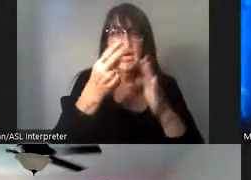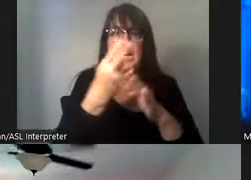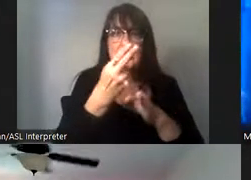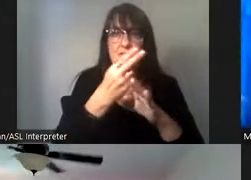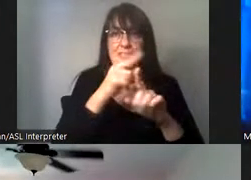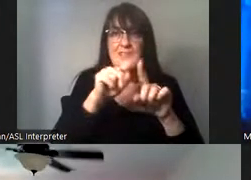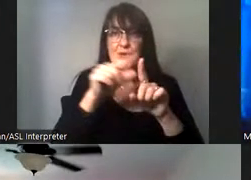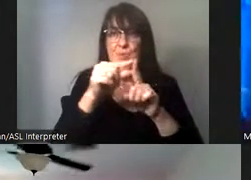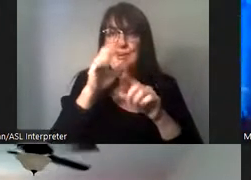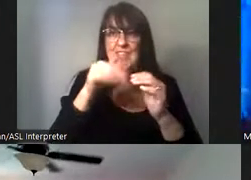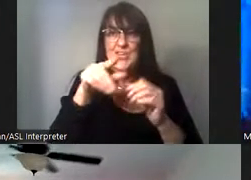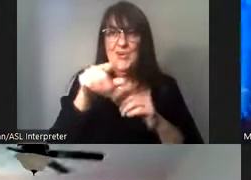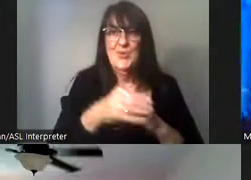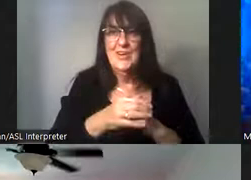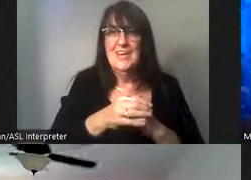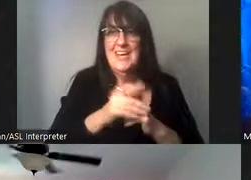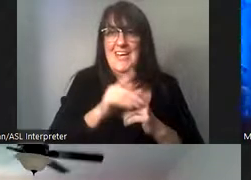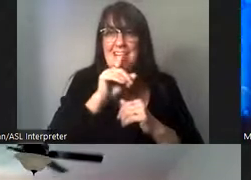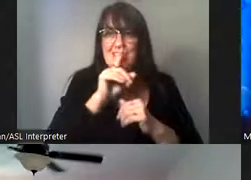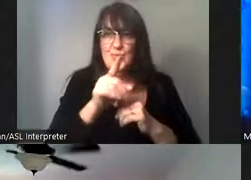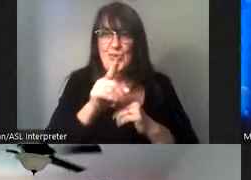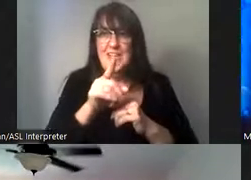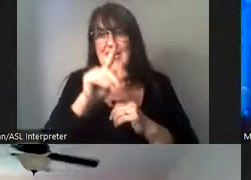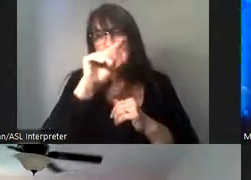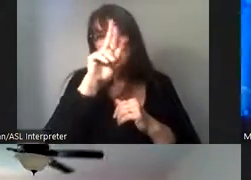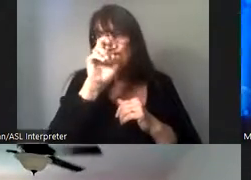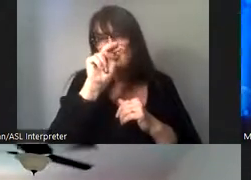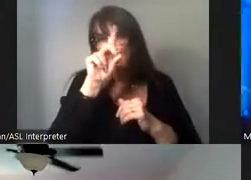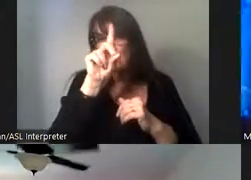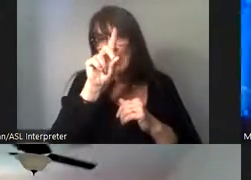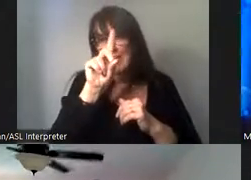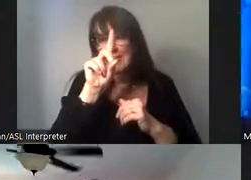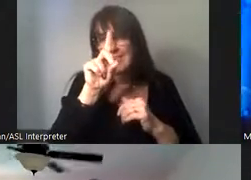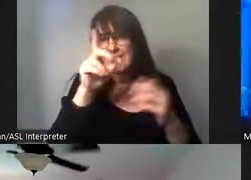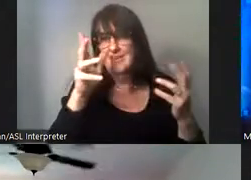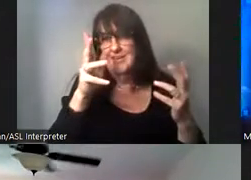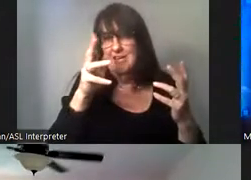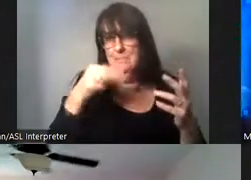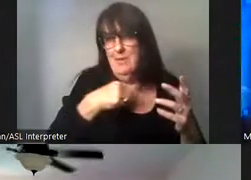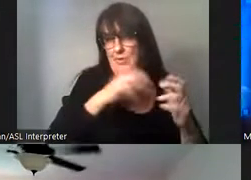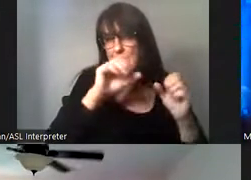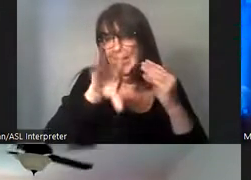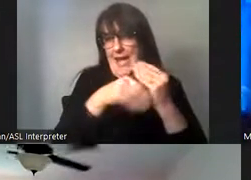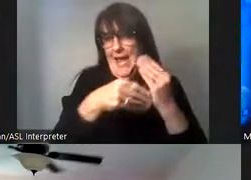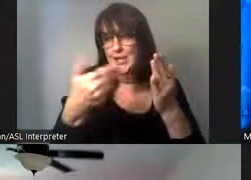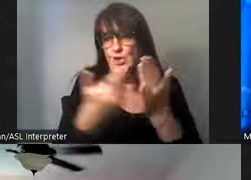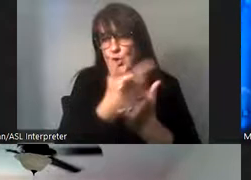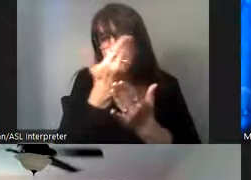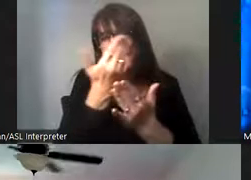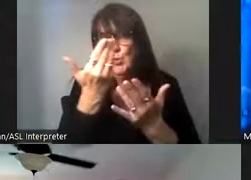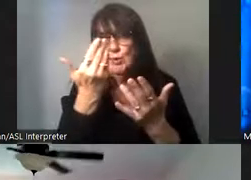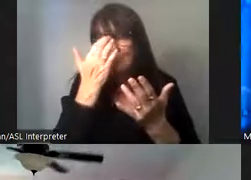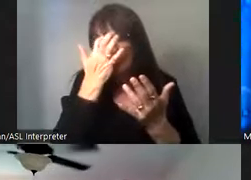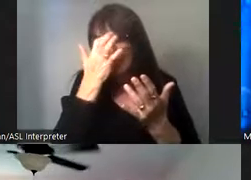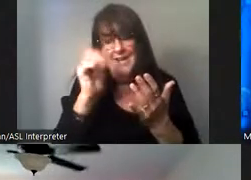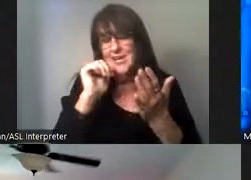use. So it's just really, we talk about trending or when members can add new, it wasn't